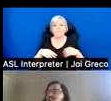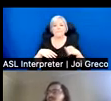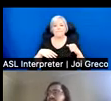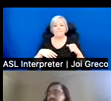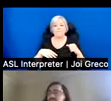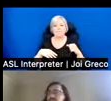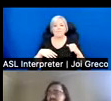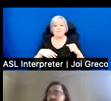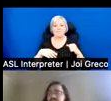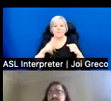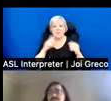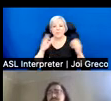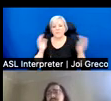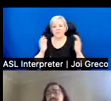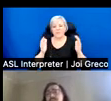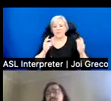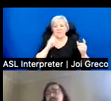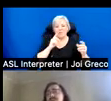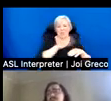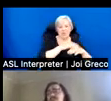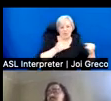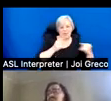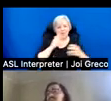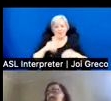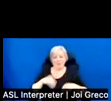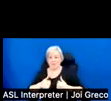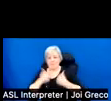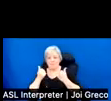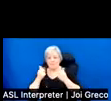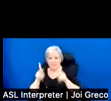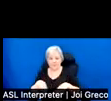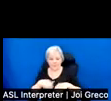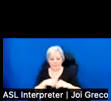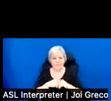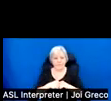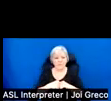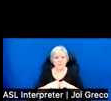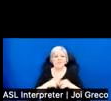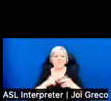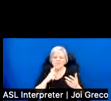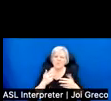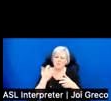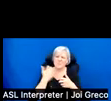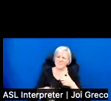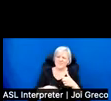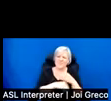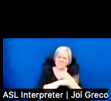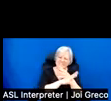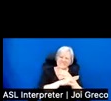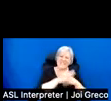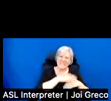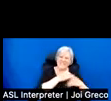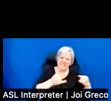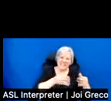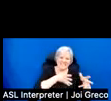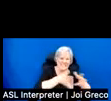different online compared to in person. So performing assessments of clients' abilities were much more difficult online than in person, and a lot of